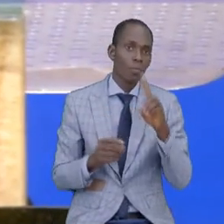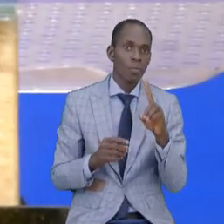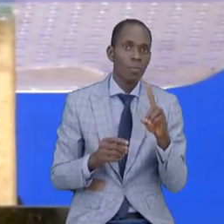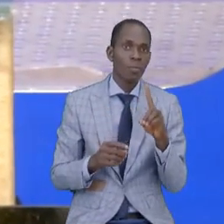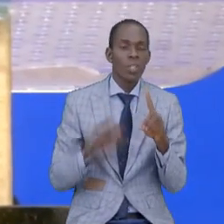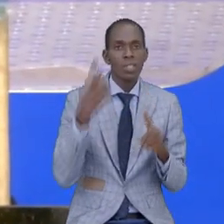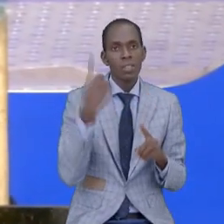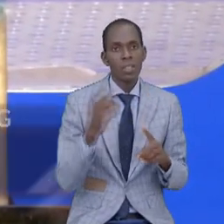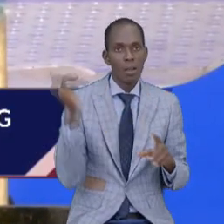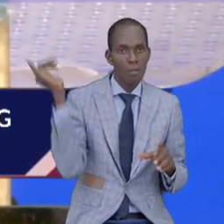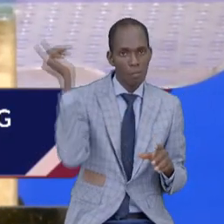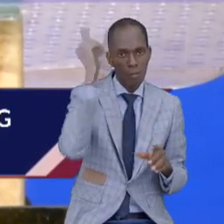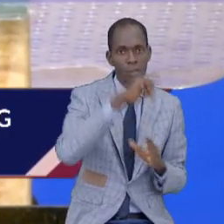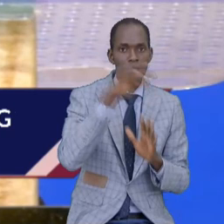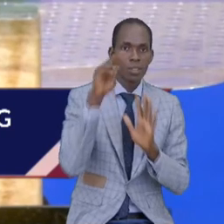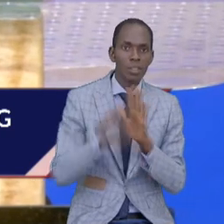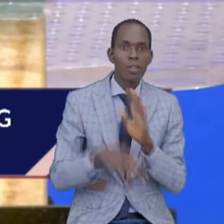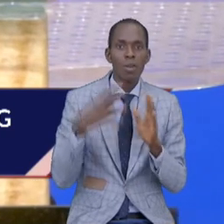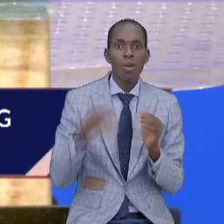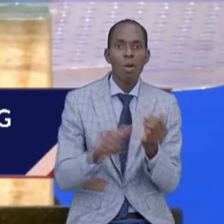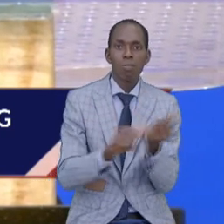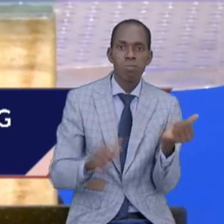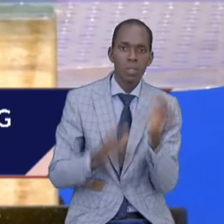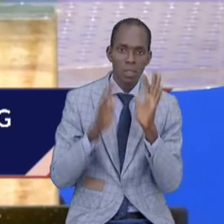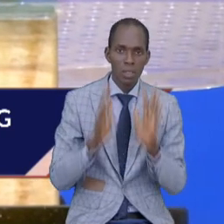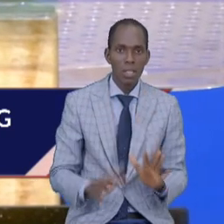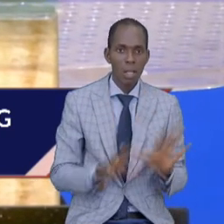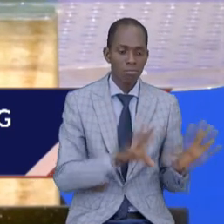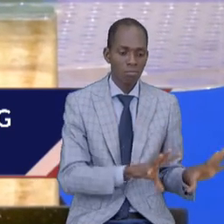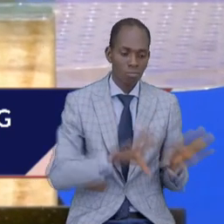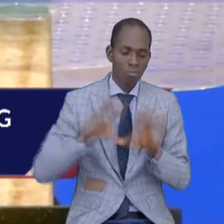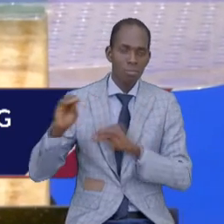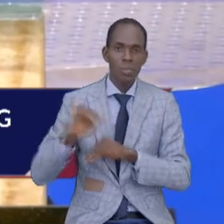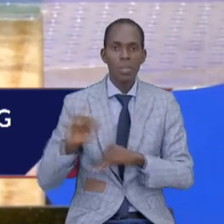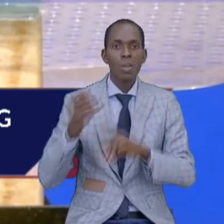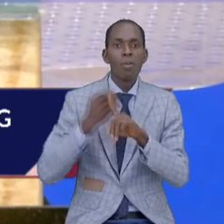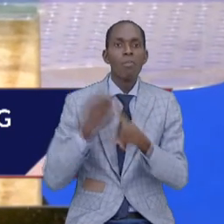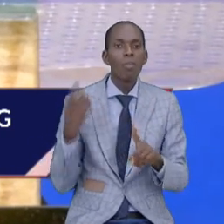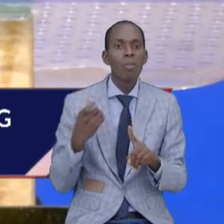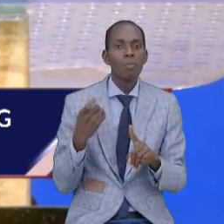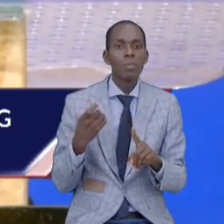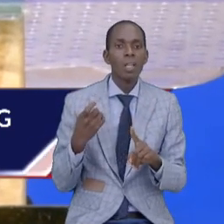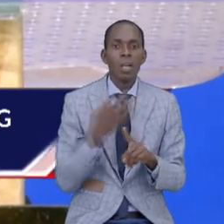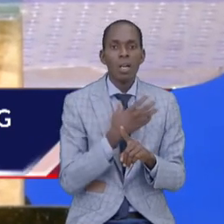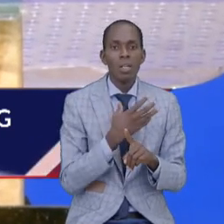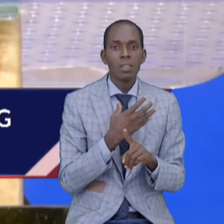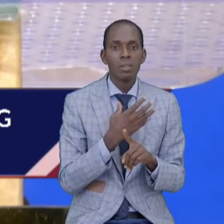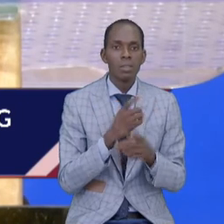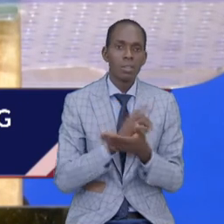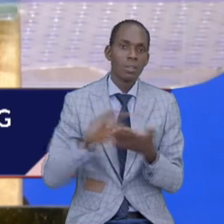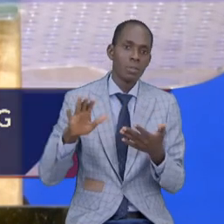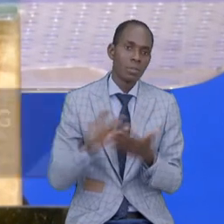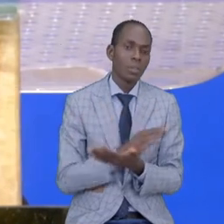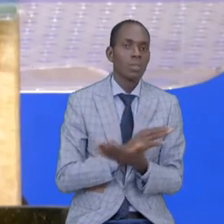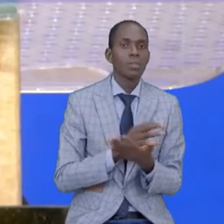the foolishness of backsliders departing from divine truth.